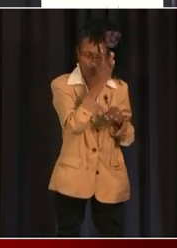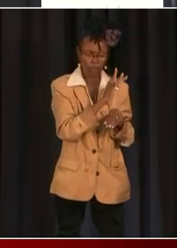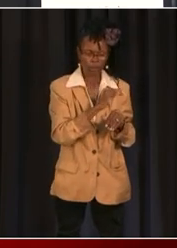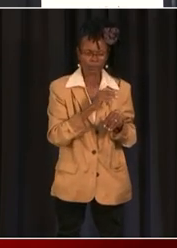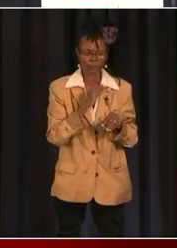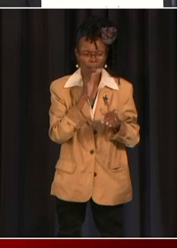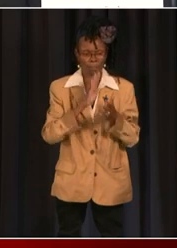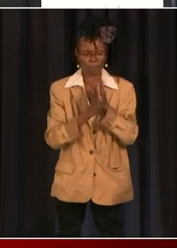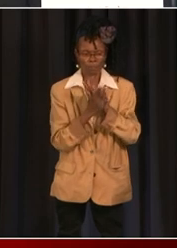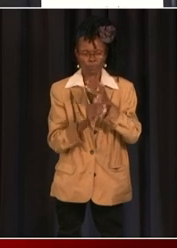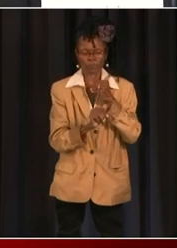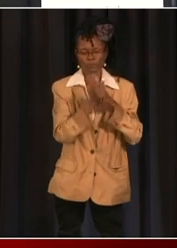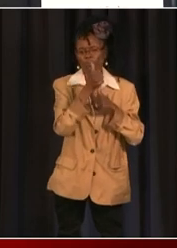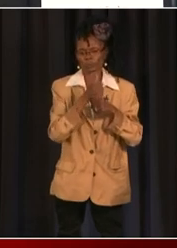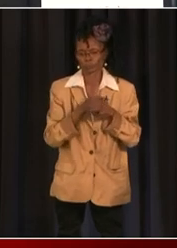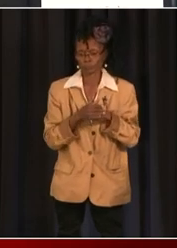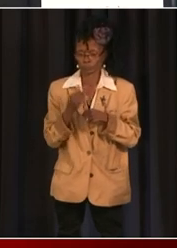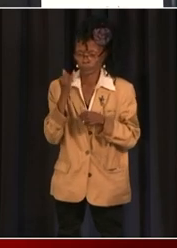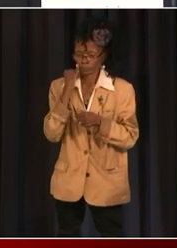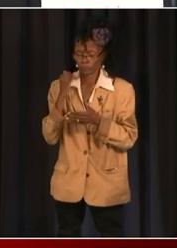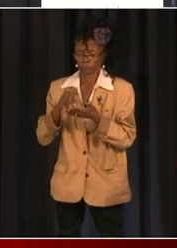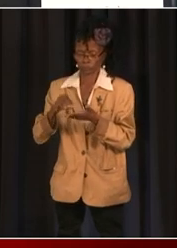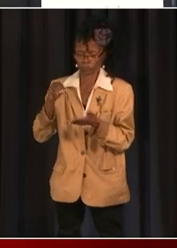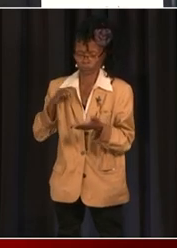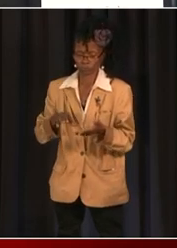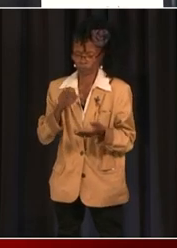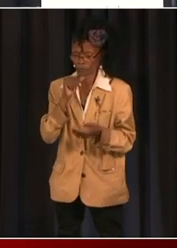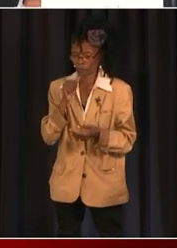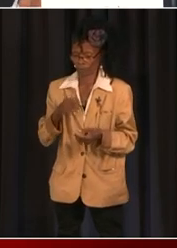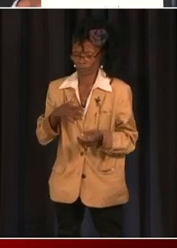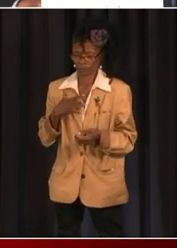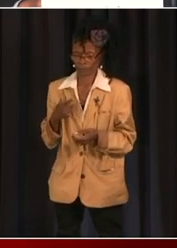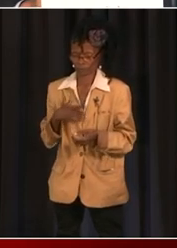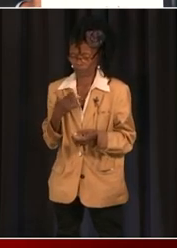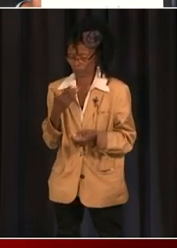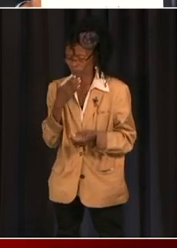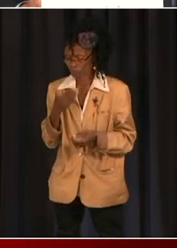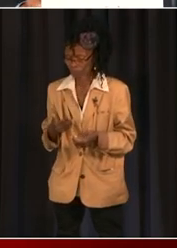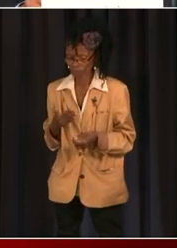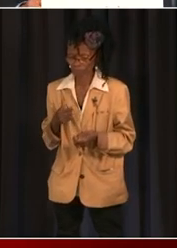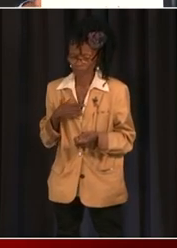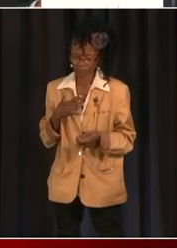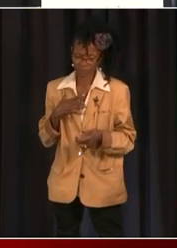student is not well or they're sick, make sure that they stay home.